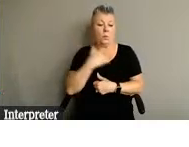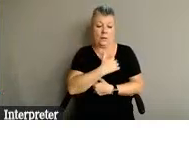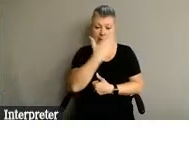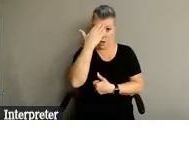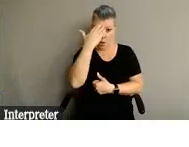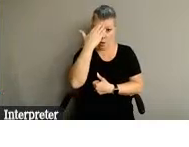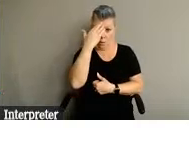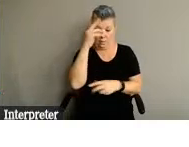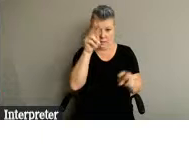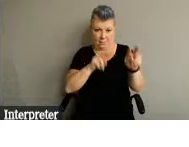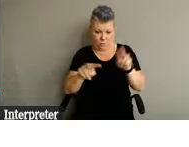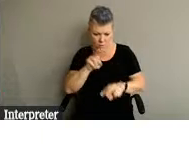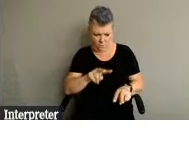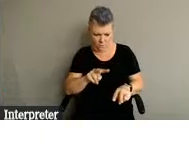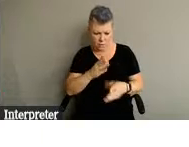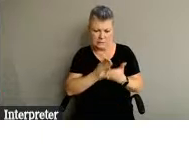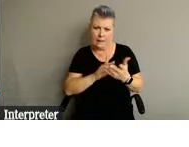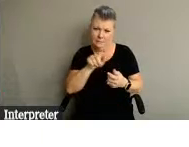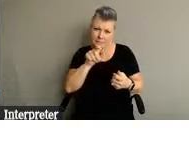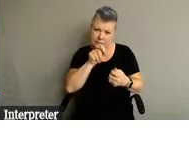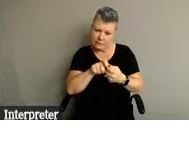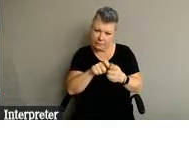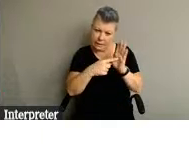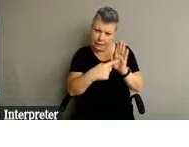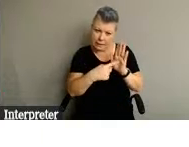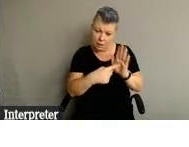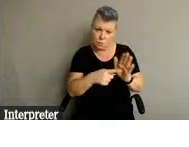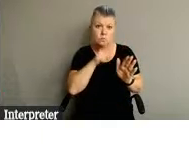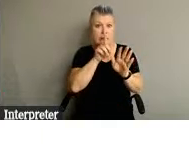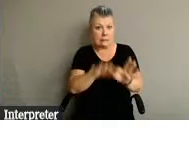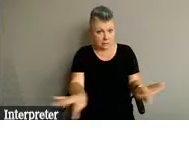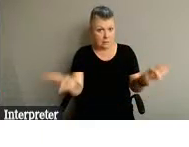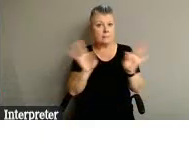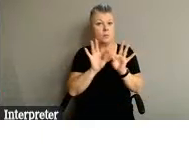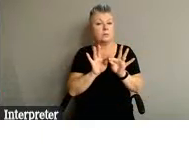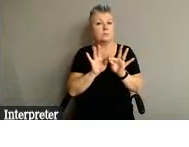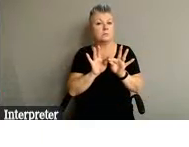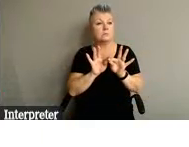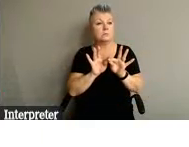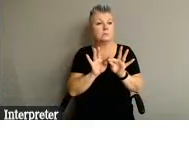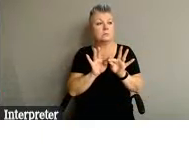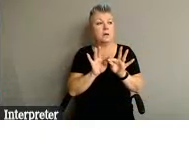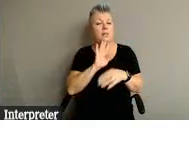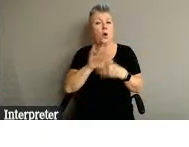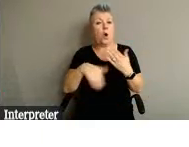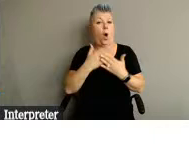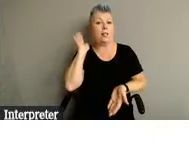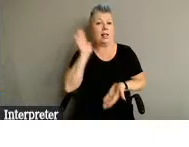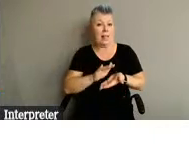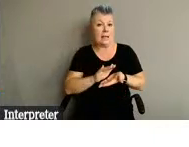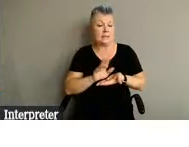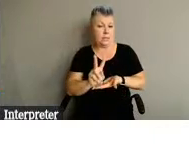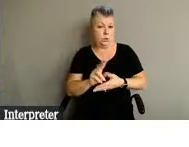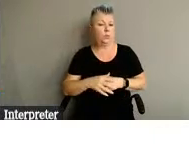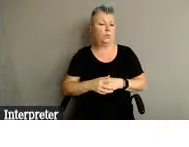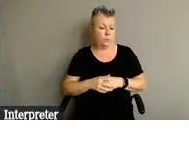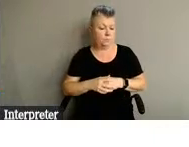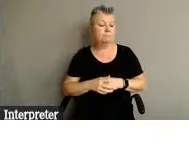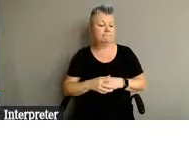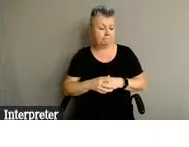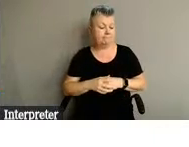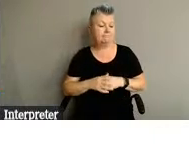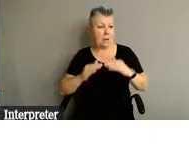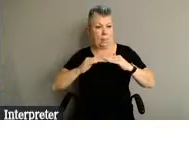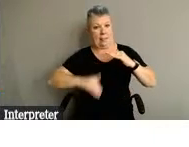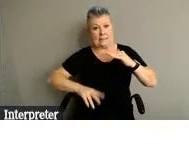at some of those specific indicators are going to be extremely important. Those are all less than 2 when we're looking at it from